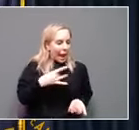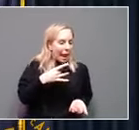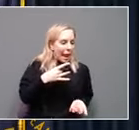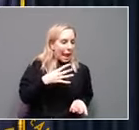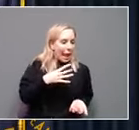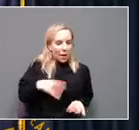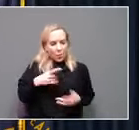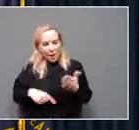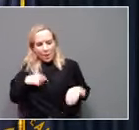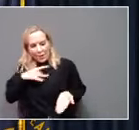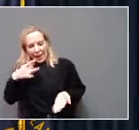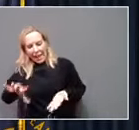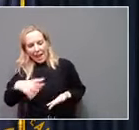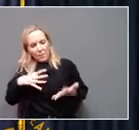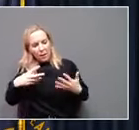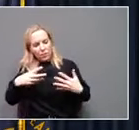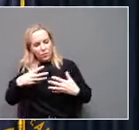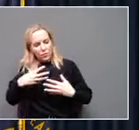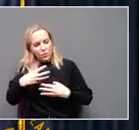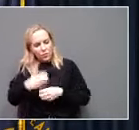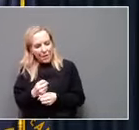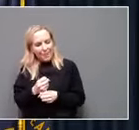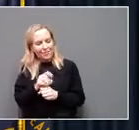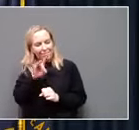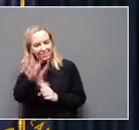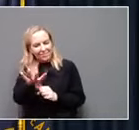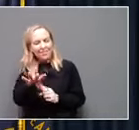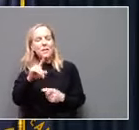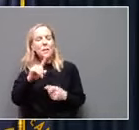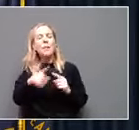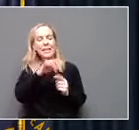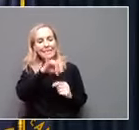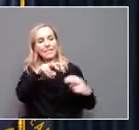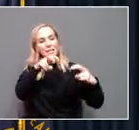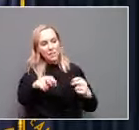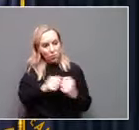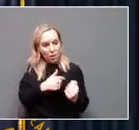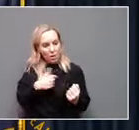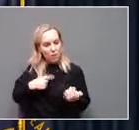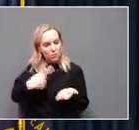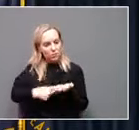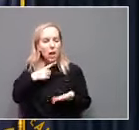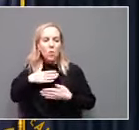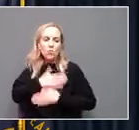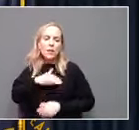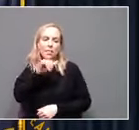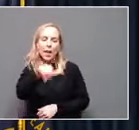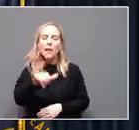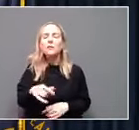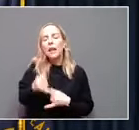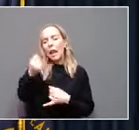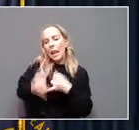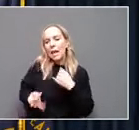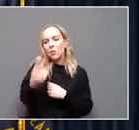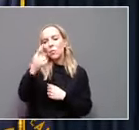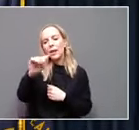but they did sit down and talk with us, and that is appreciated. All right, last one, Ashley